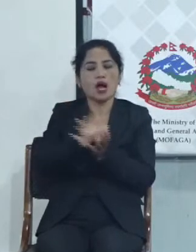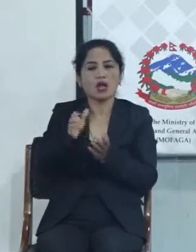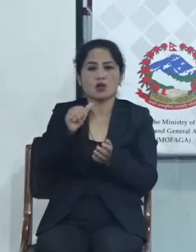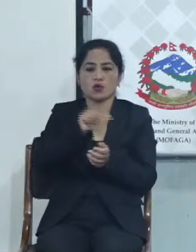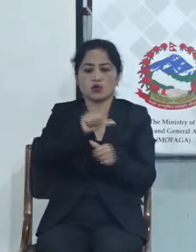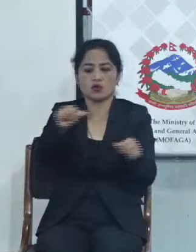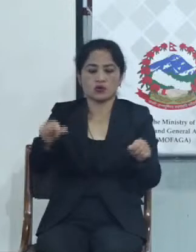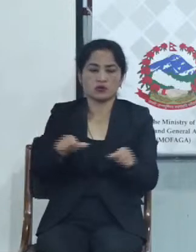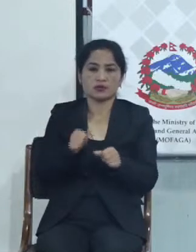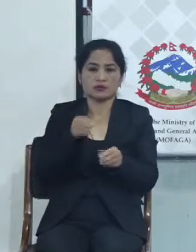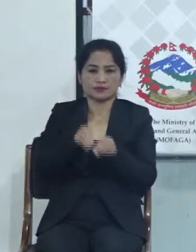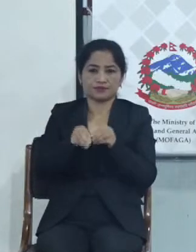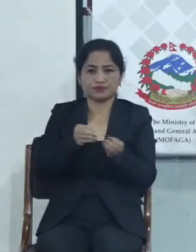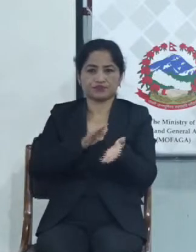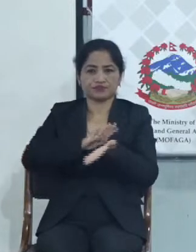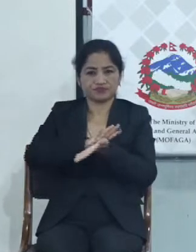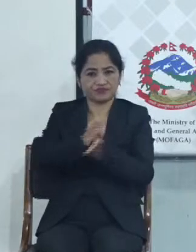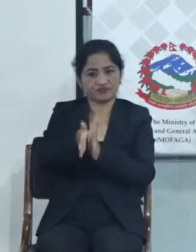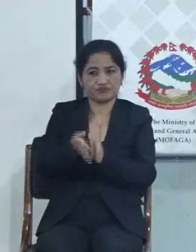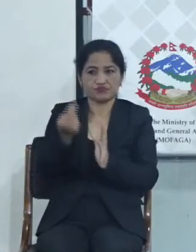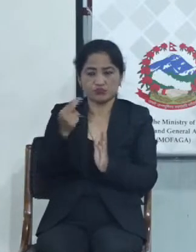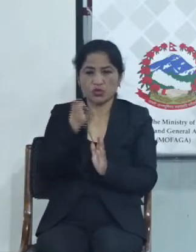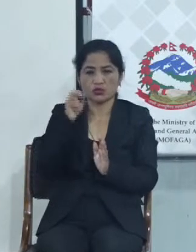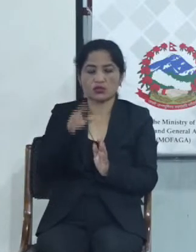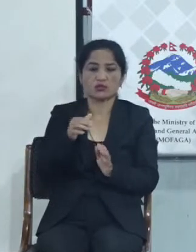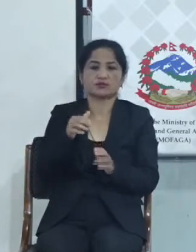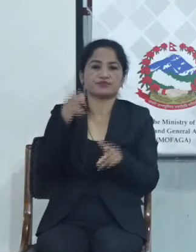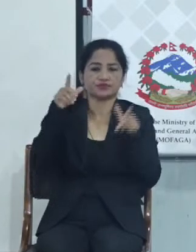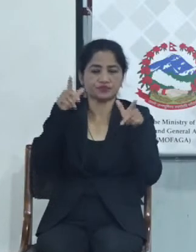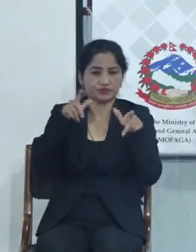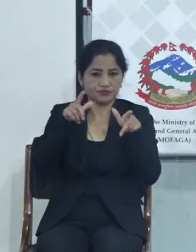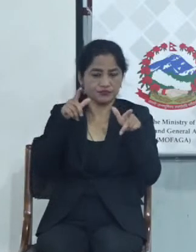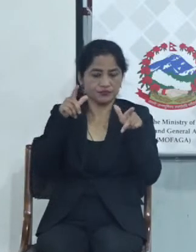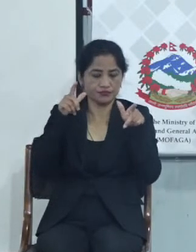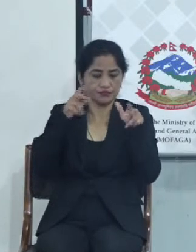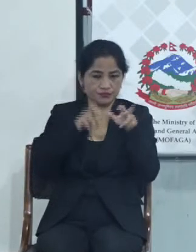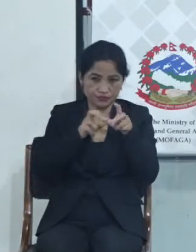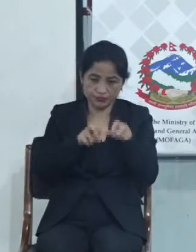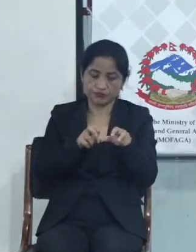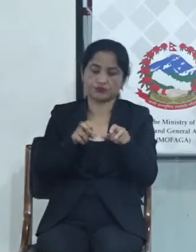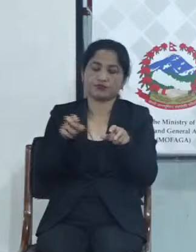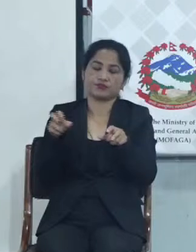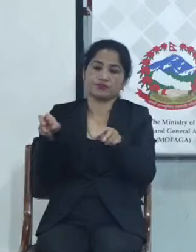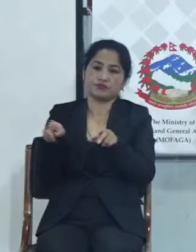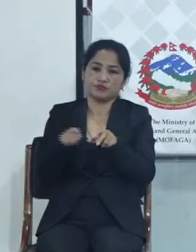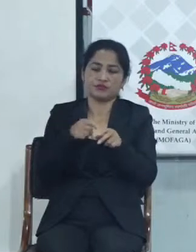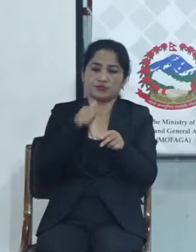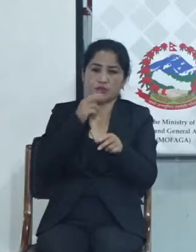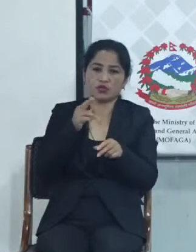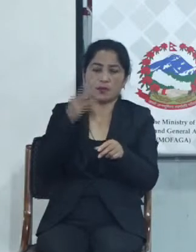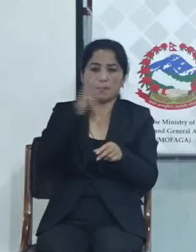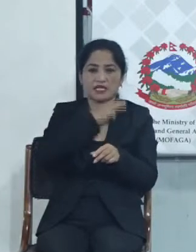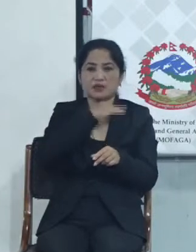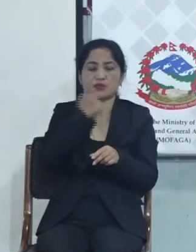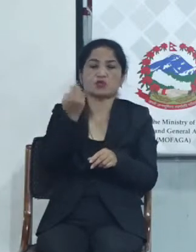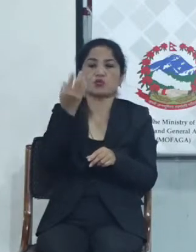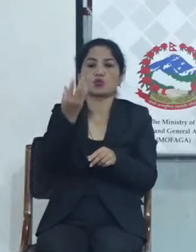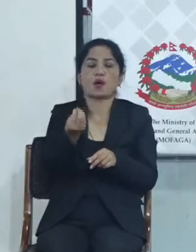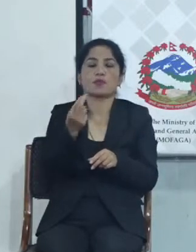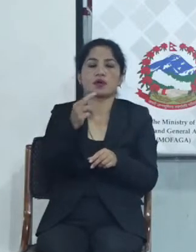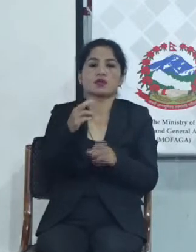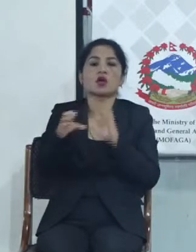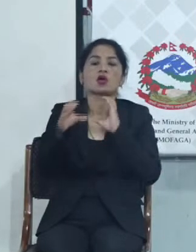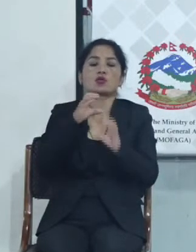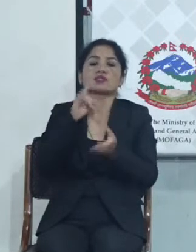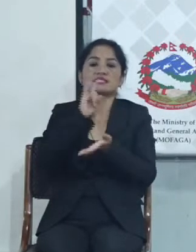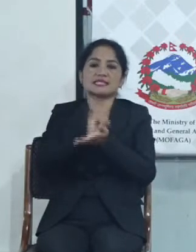the human life was very less. And next, when I was a CDO, Chief District Officer in Jhapa, Eastern Nepal, there's a one news about